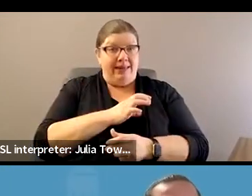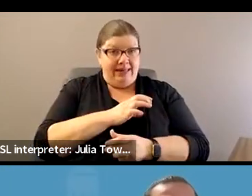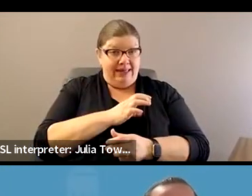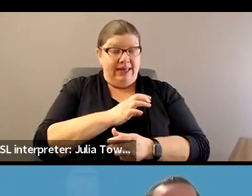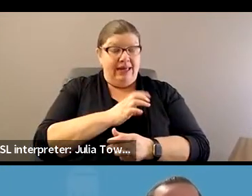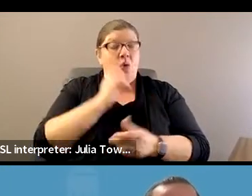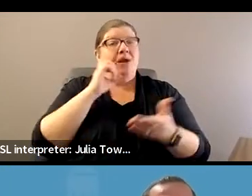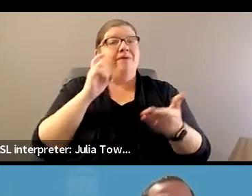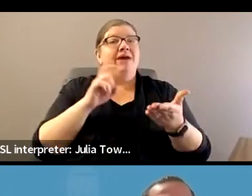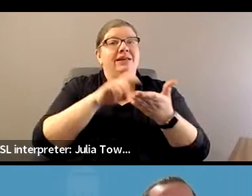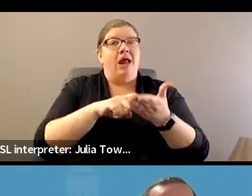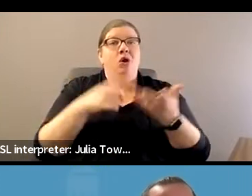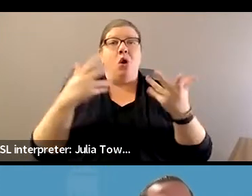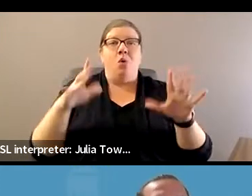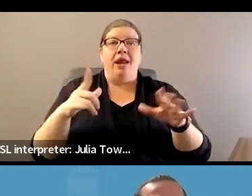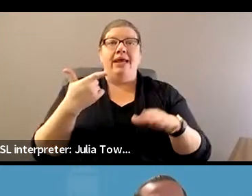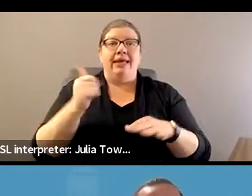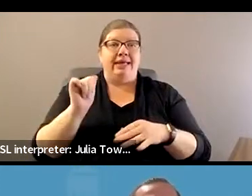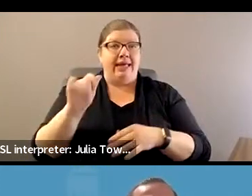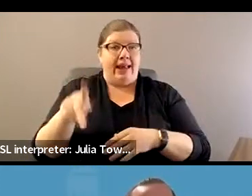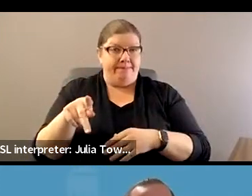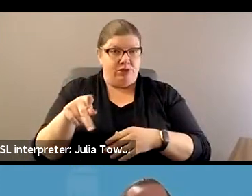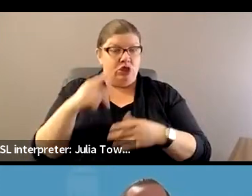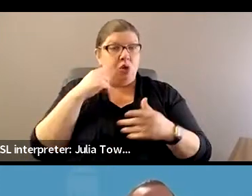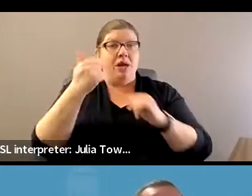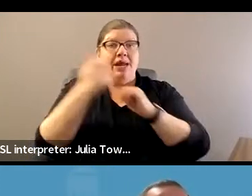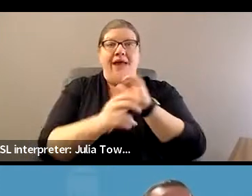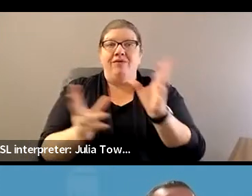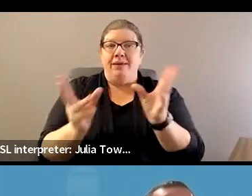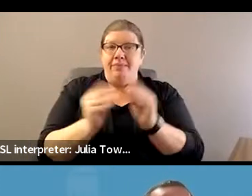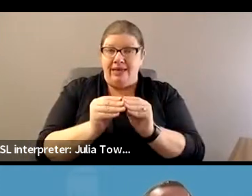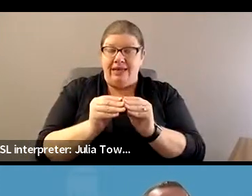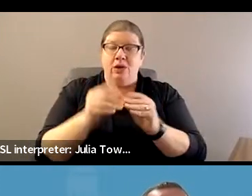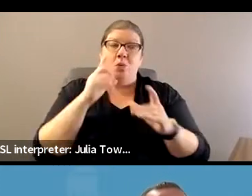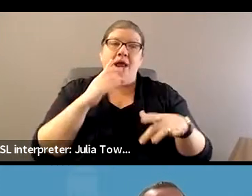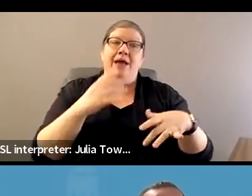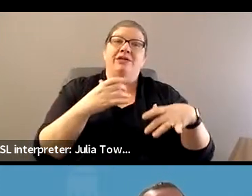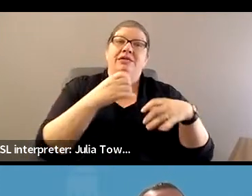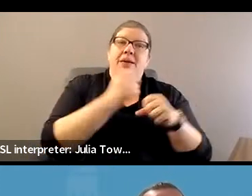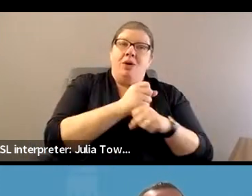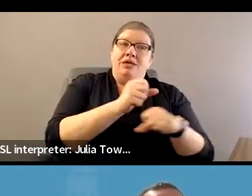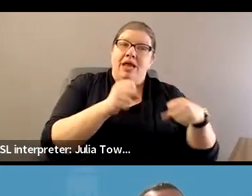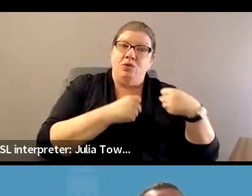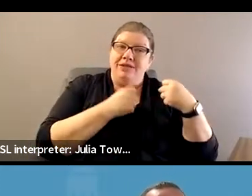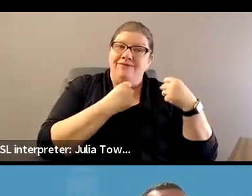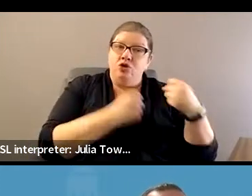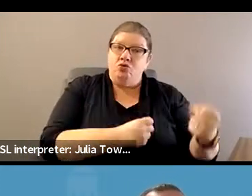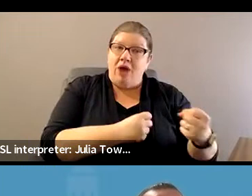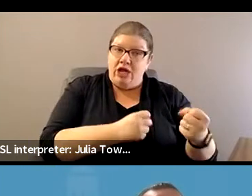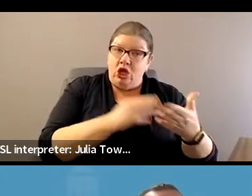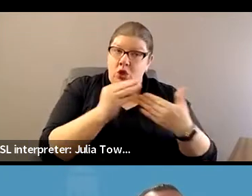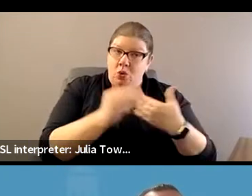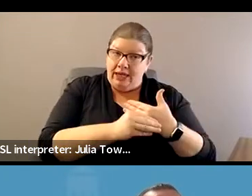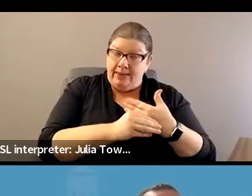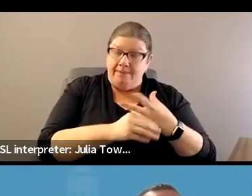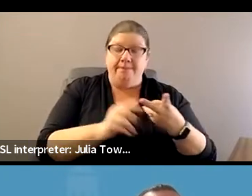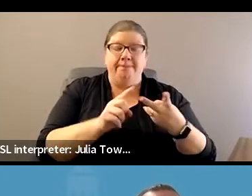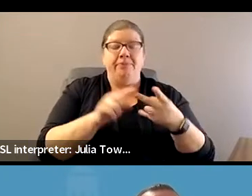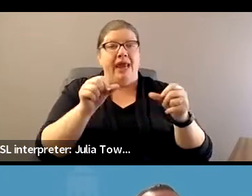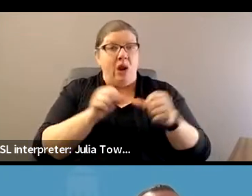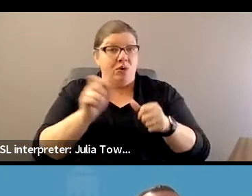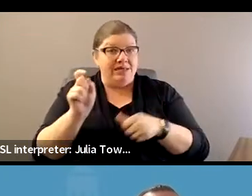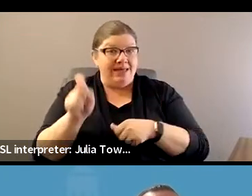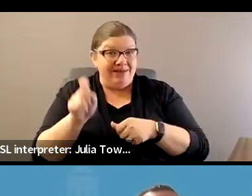have identified already gaps. So at every single meeting, we have summarized the areas of strength of the curriculum, areas of